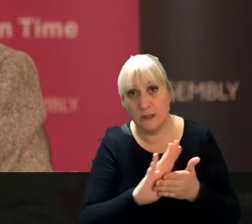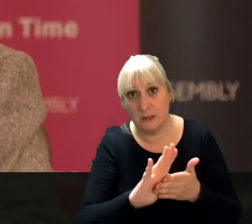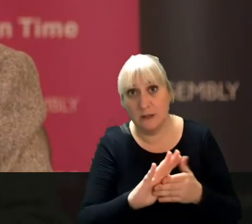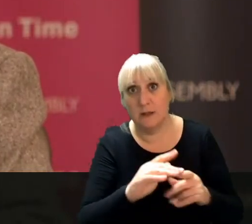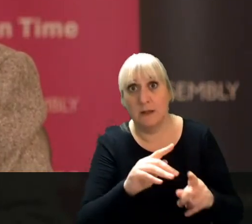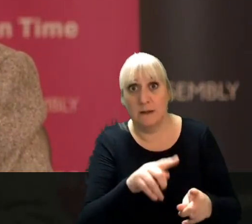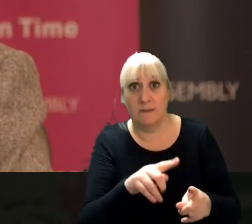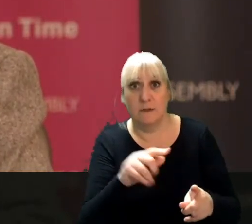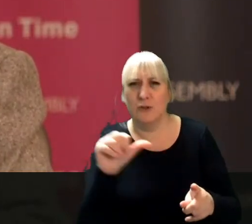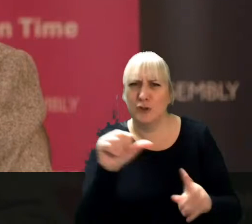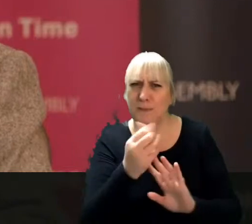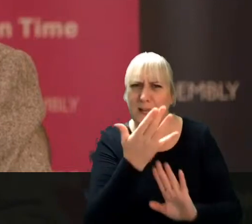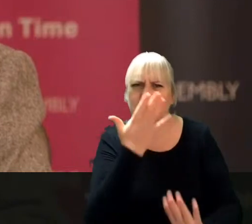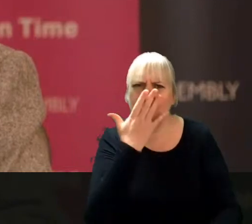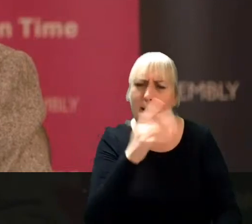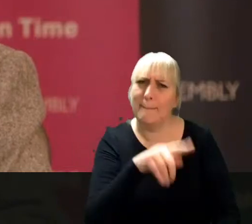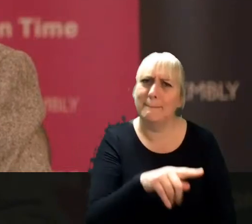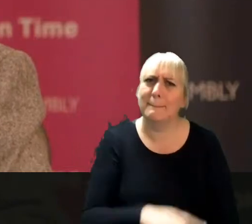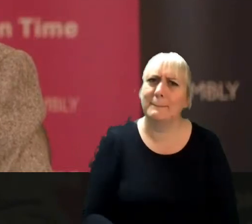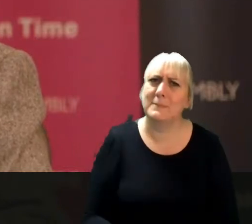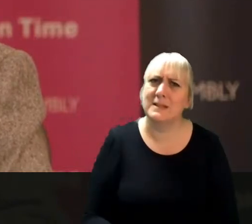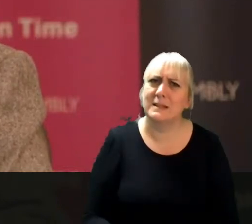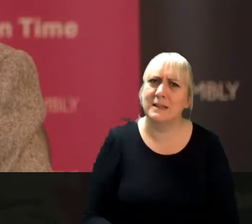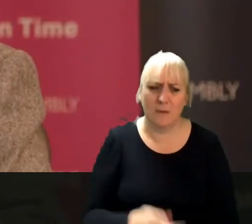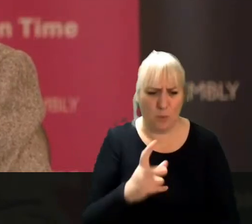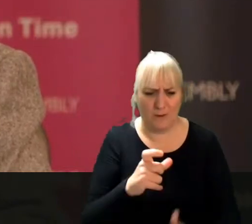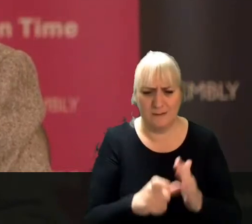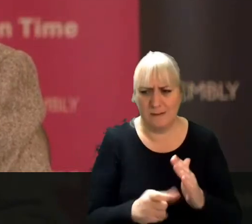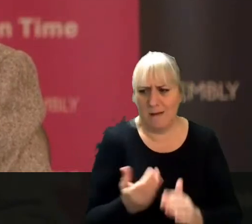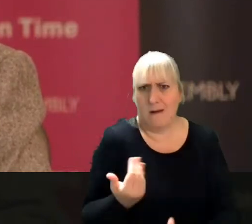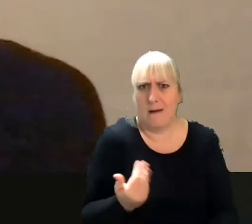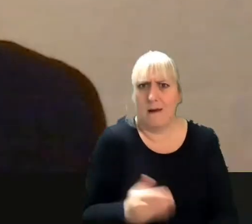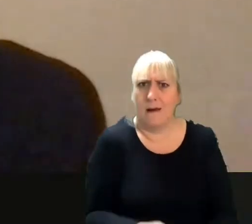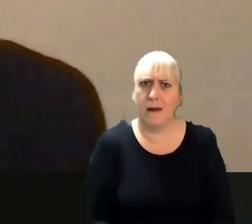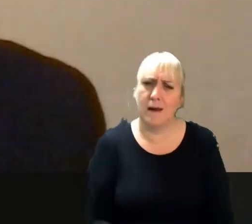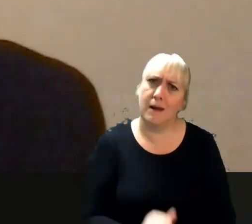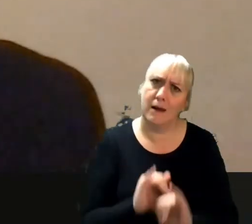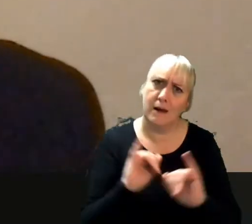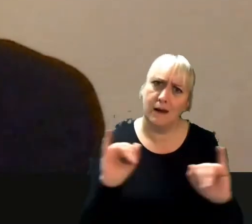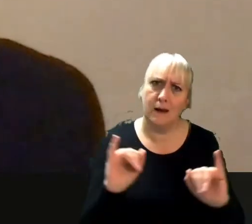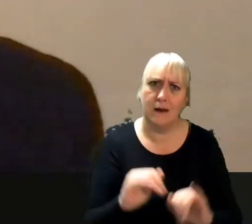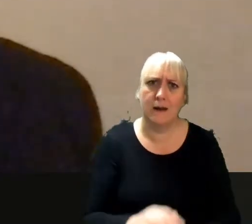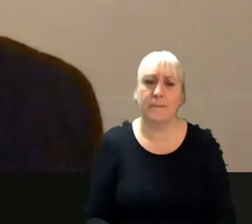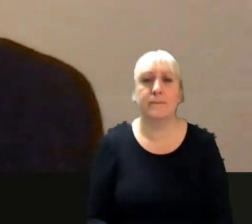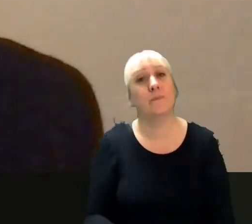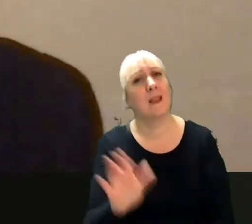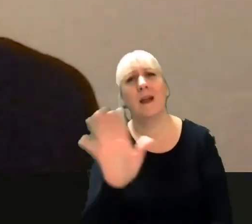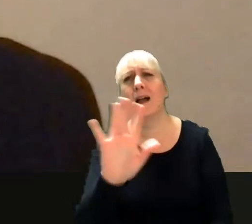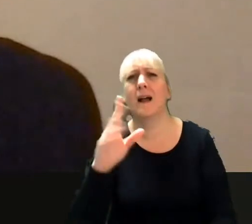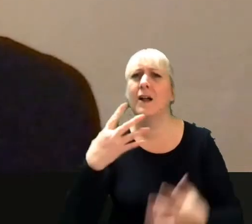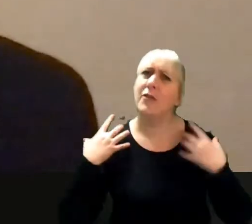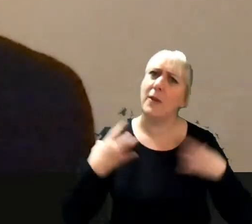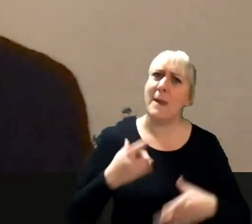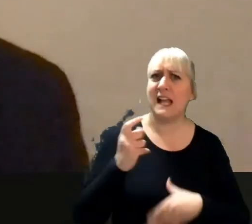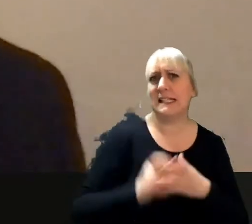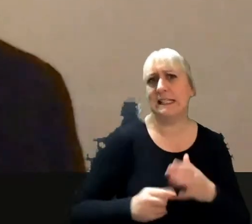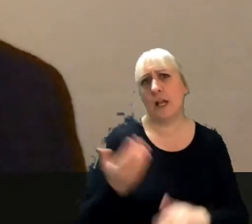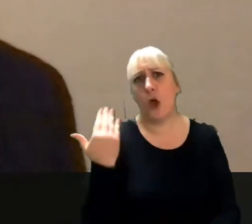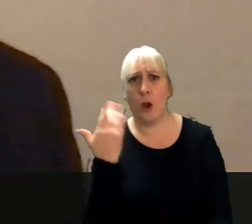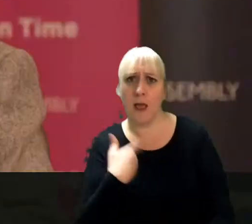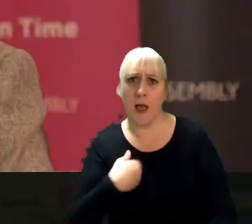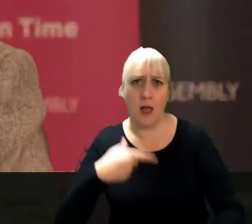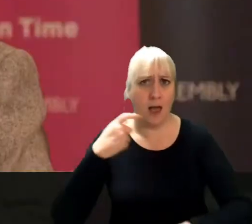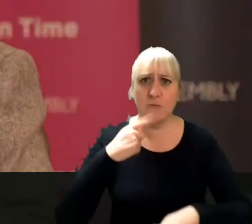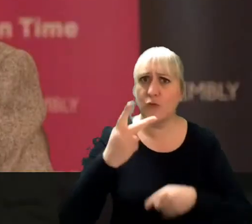ashamed about what he has just done. Chair, the Mayor did it earlier. I only repeated what the Mayor did earlier,